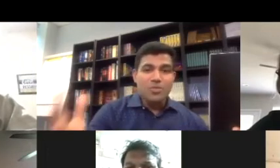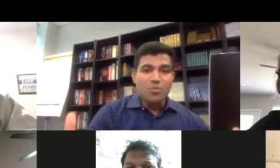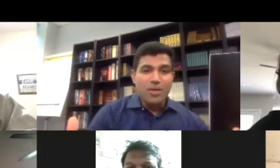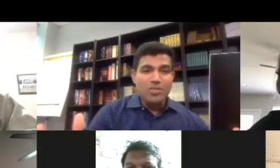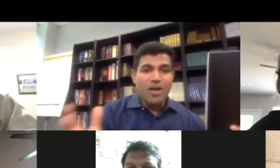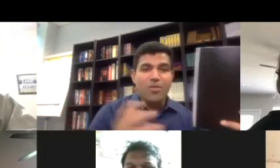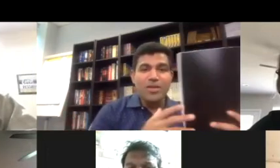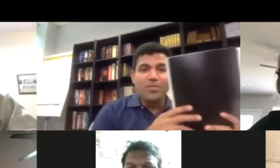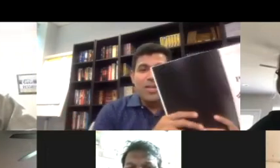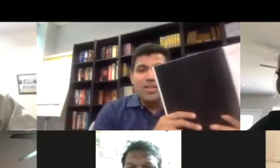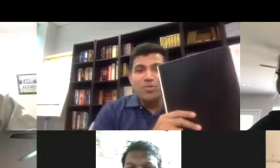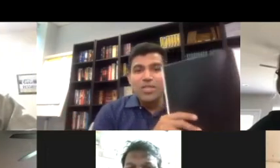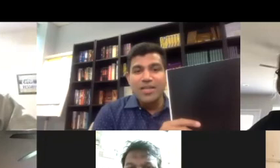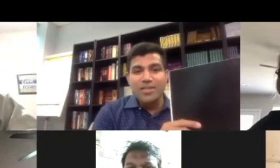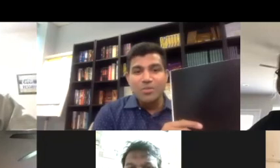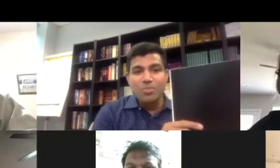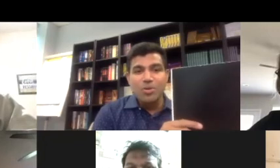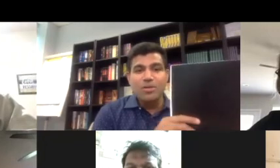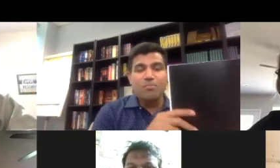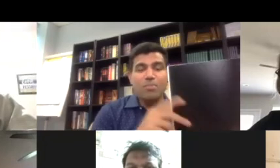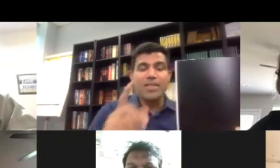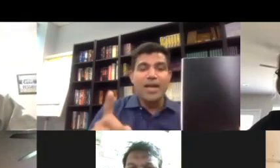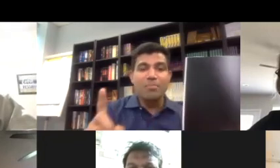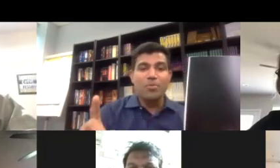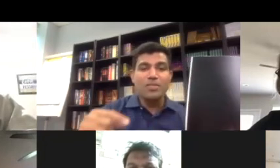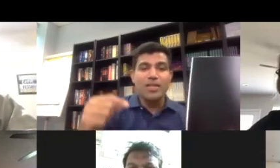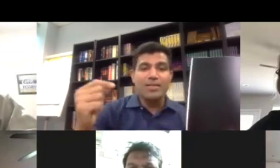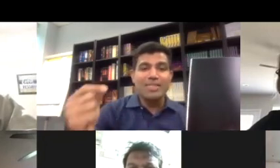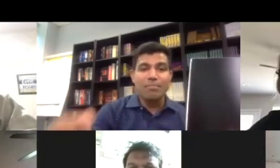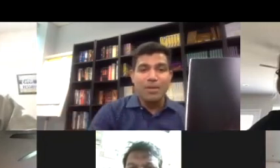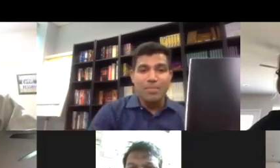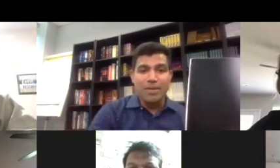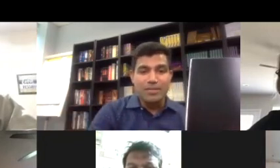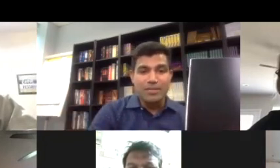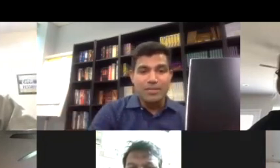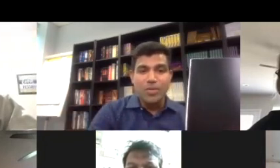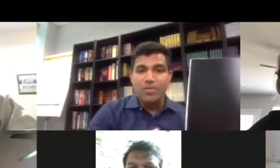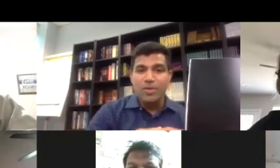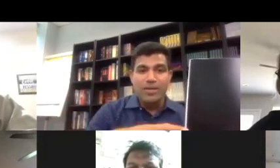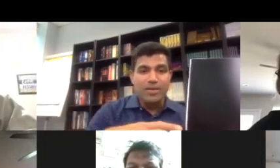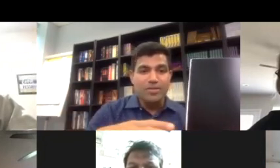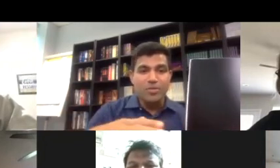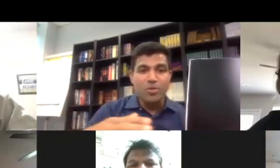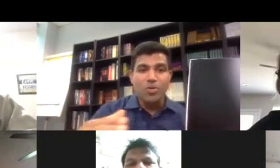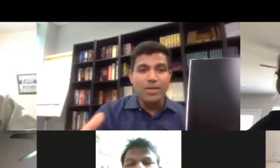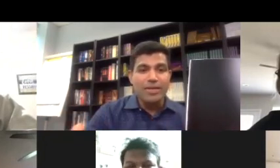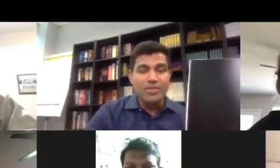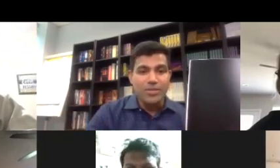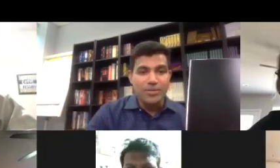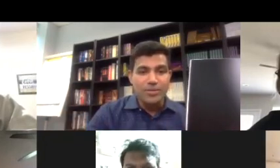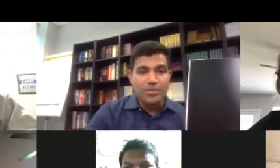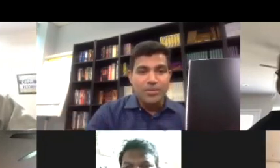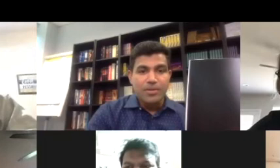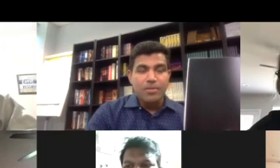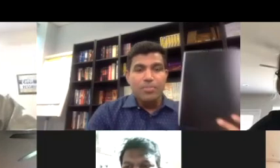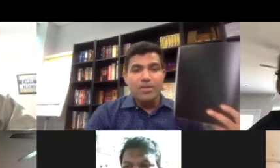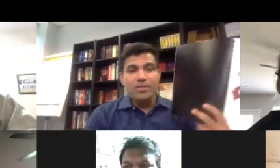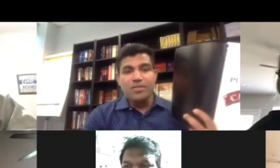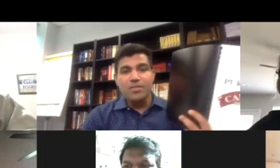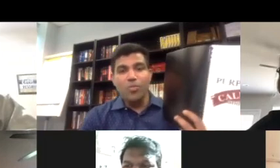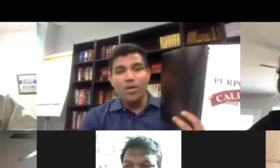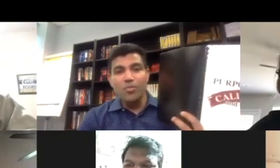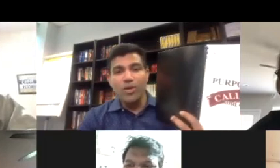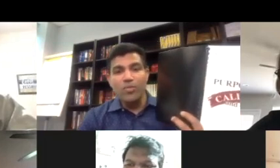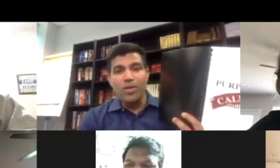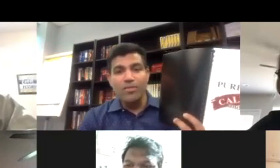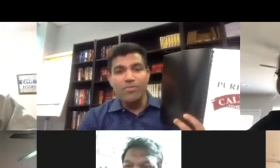because it's too much. I want really to study this book, but that book is like a supplement. You can read it at your own leisure. But this